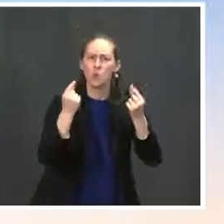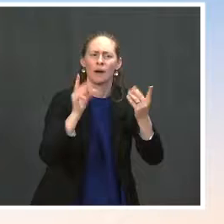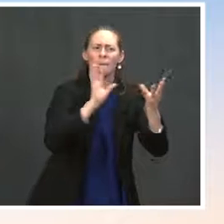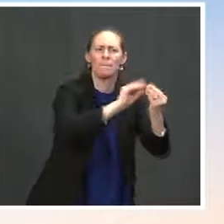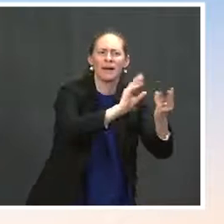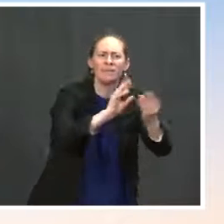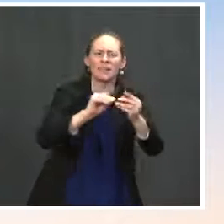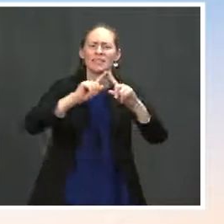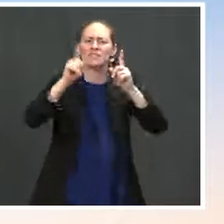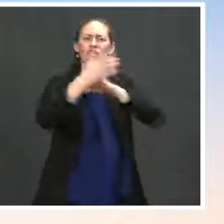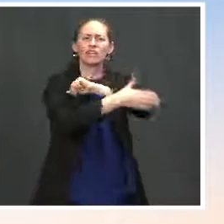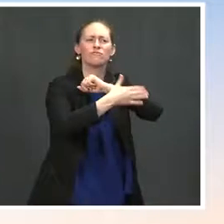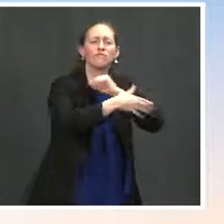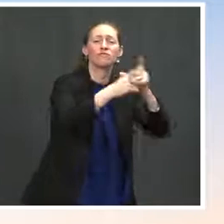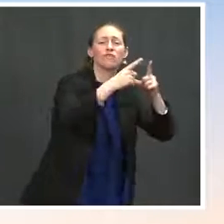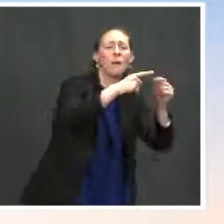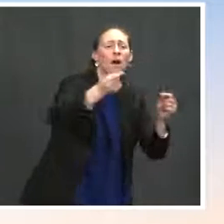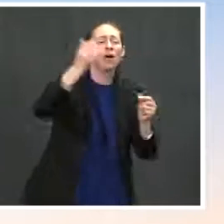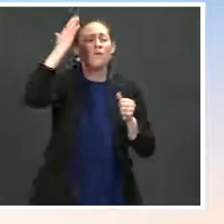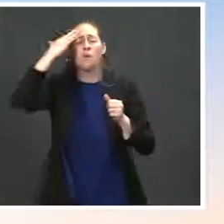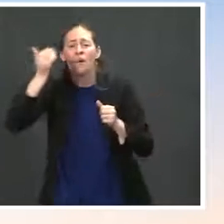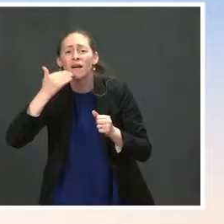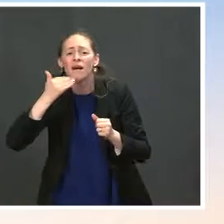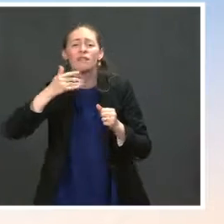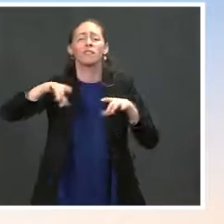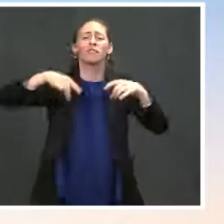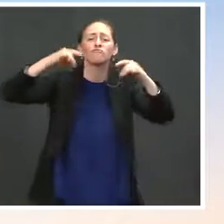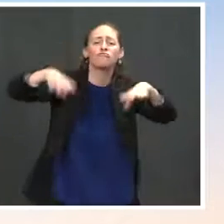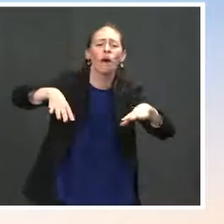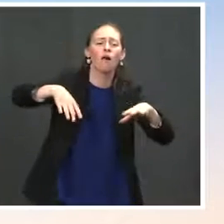with Korea, with Australia, with